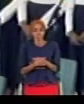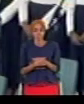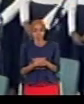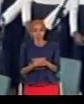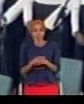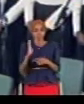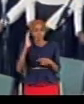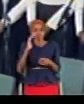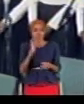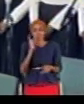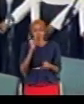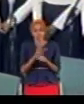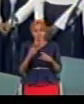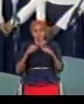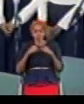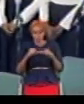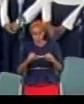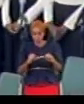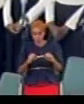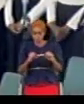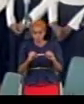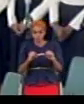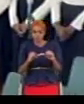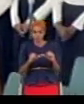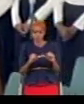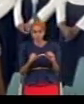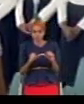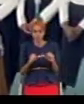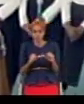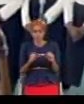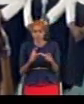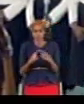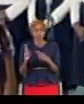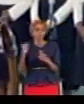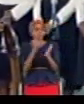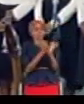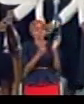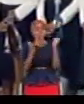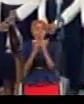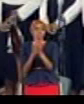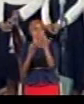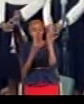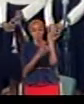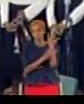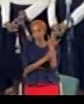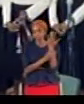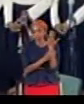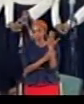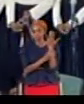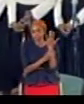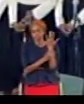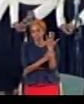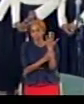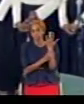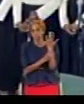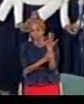Oh, well, I'll keep holding on. Yes, to that. Yes, God.